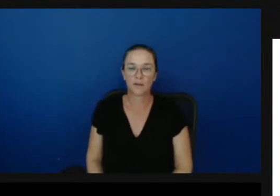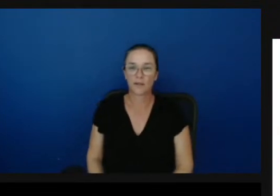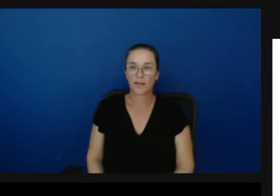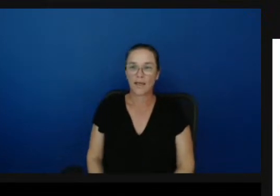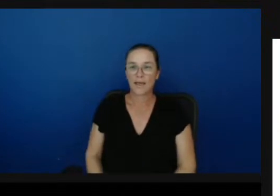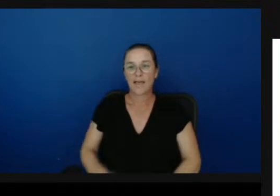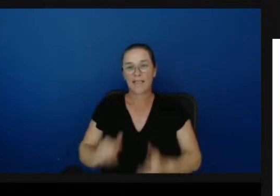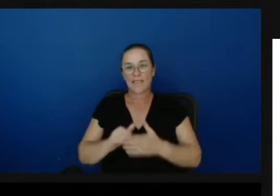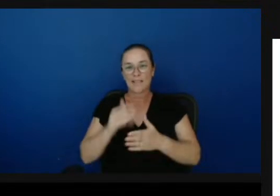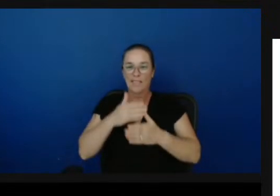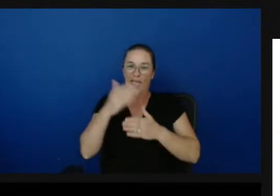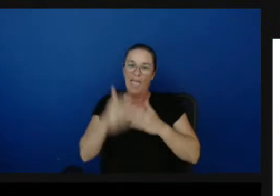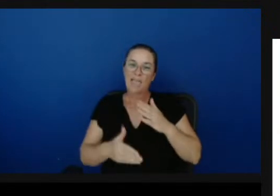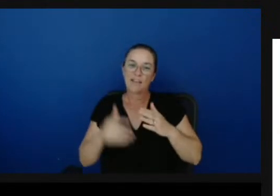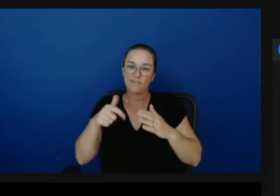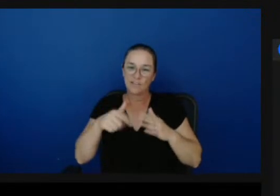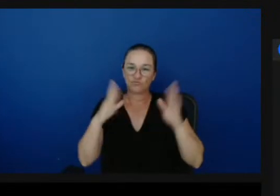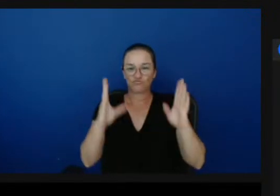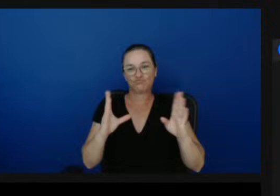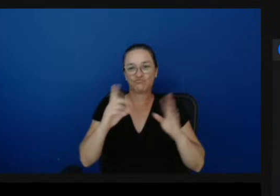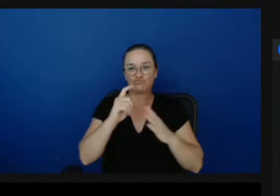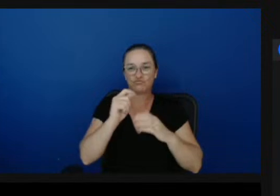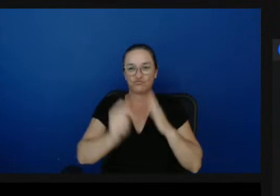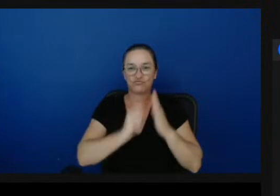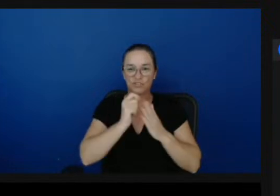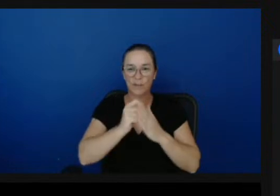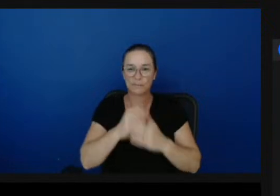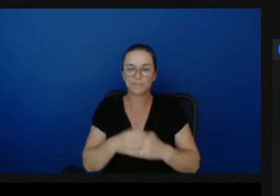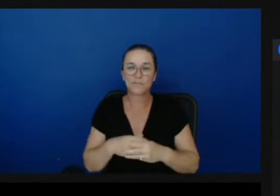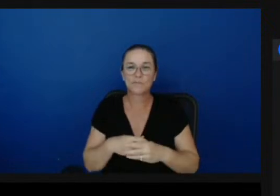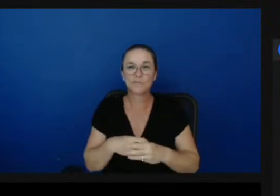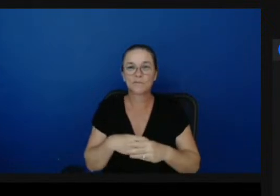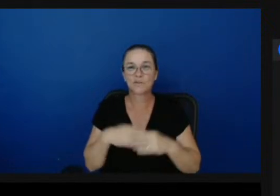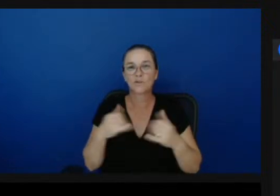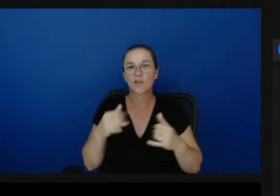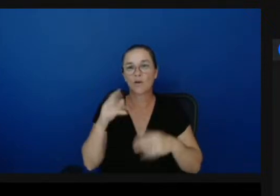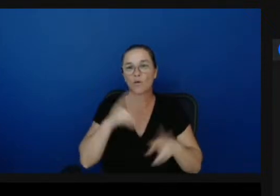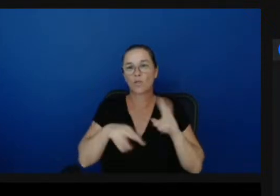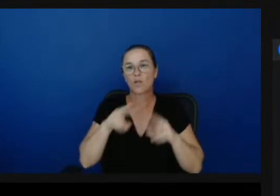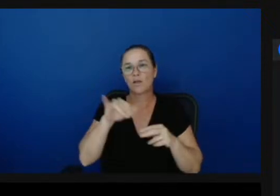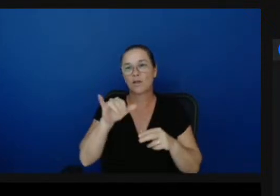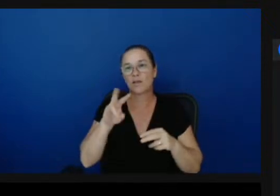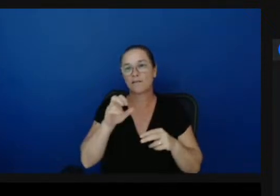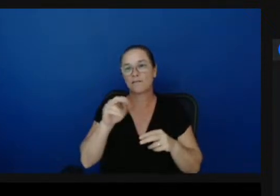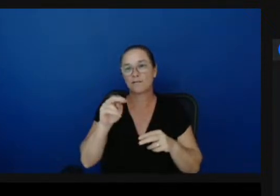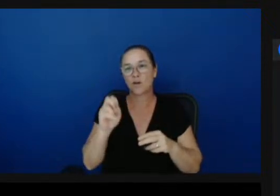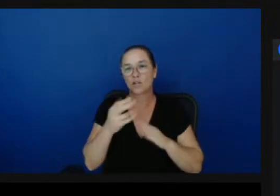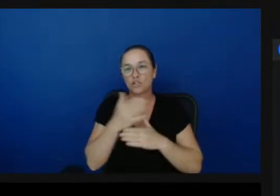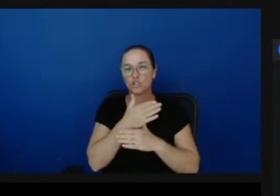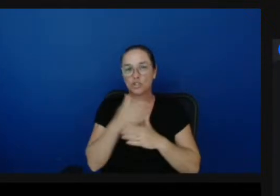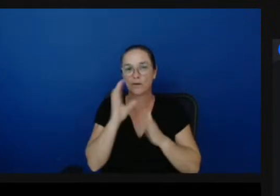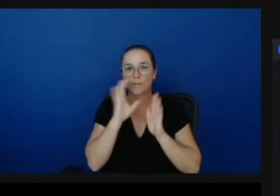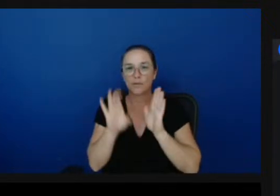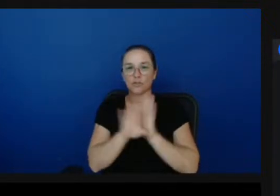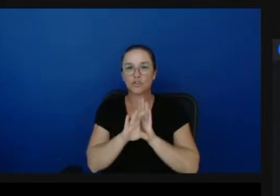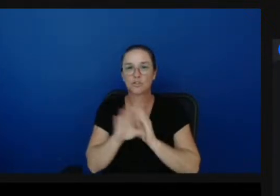era. So along those lines, we'll once again turn to Yvonne, sharing some images of her own farewell to